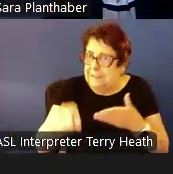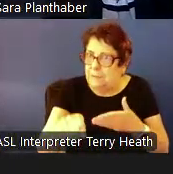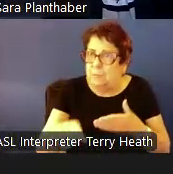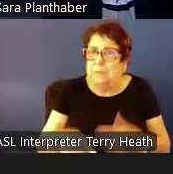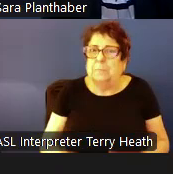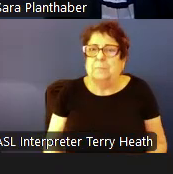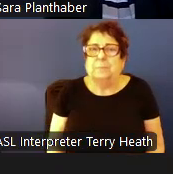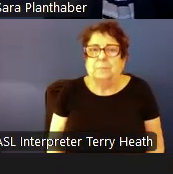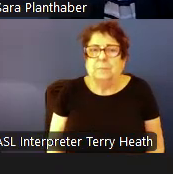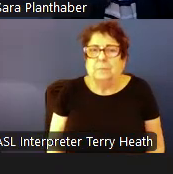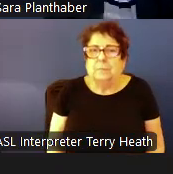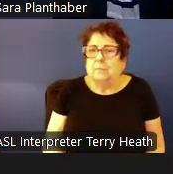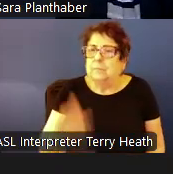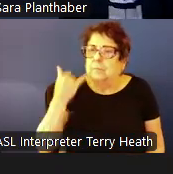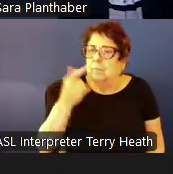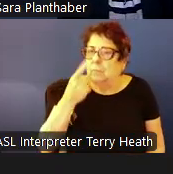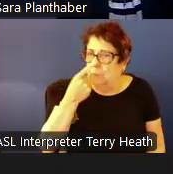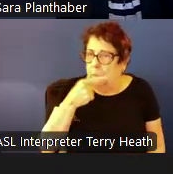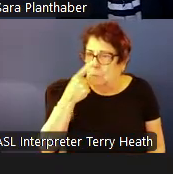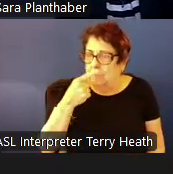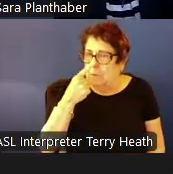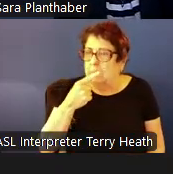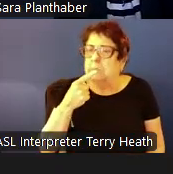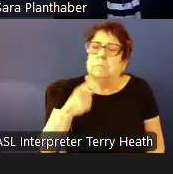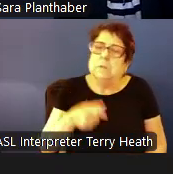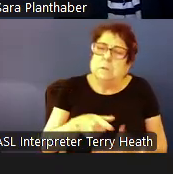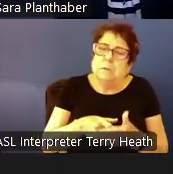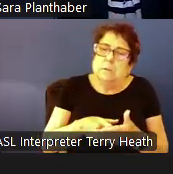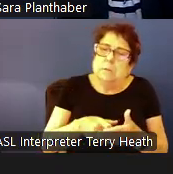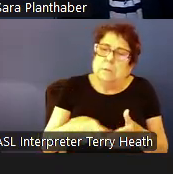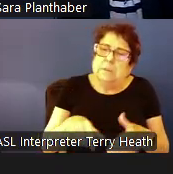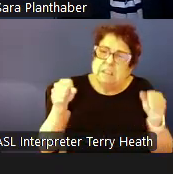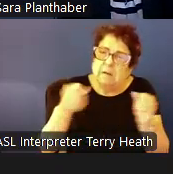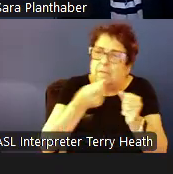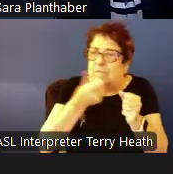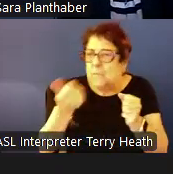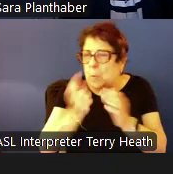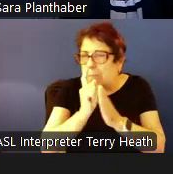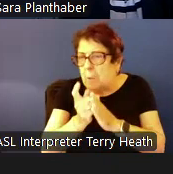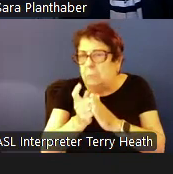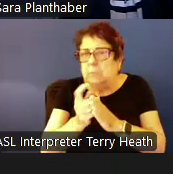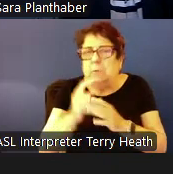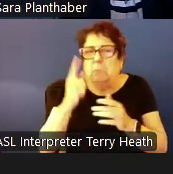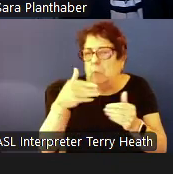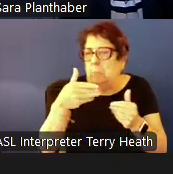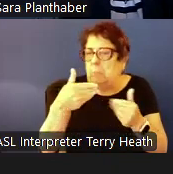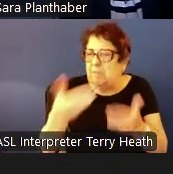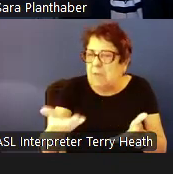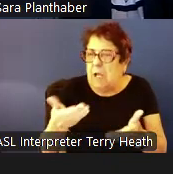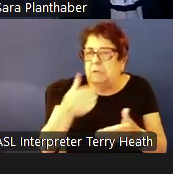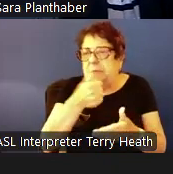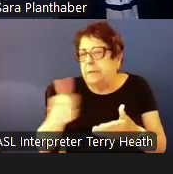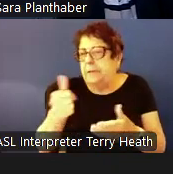If you wouldn't mind, taking a few moments to help to provide any feedback you have on